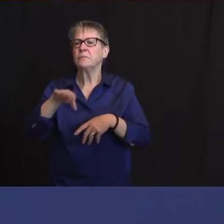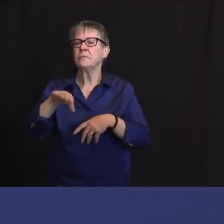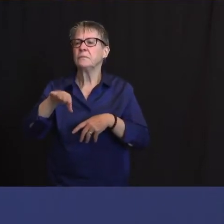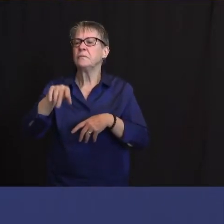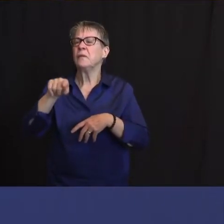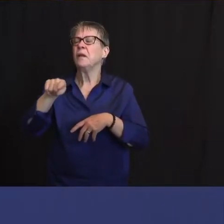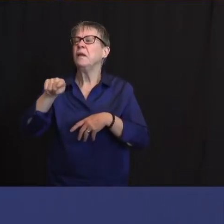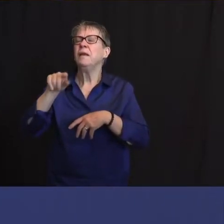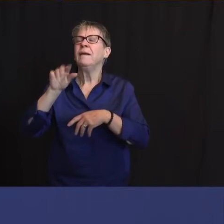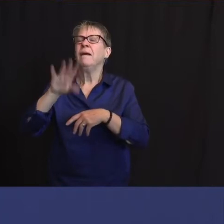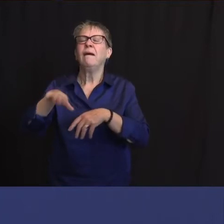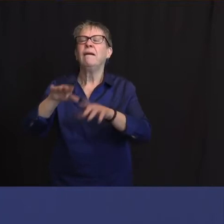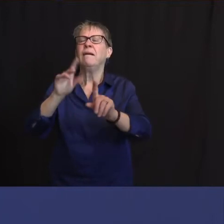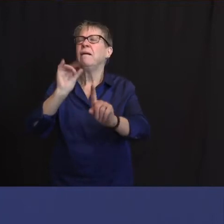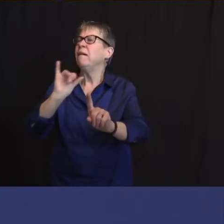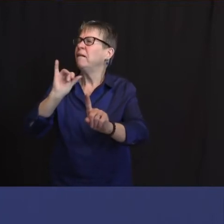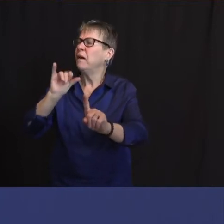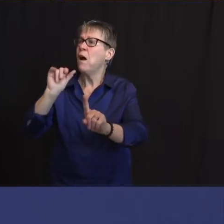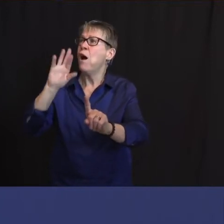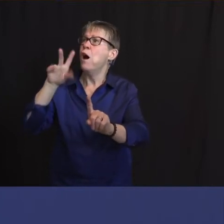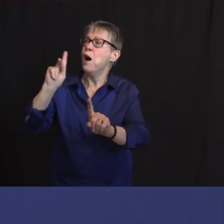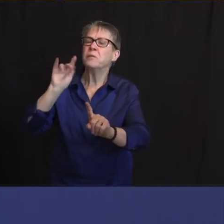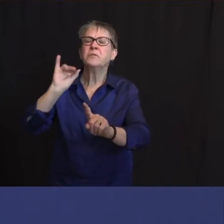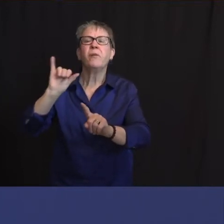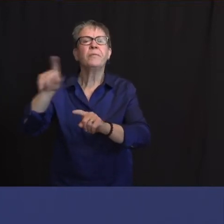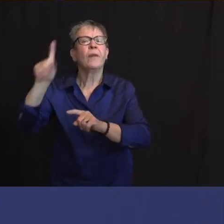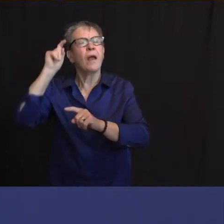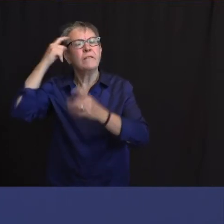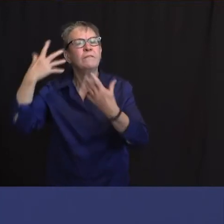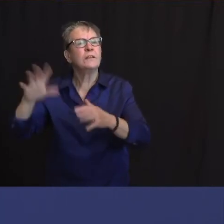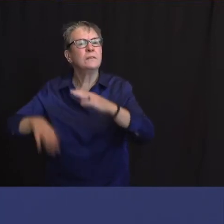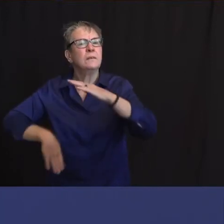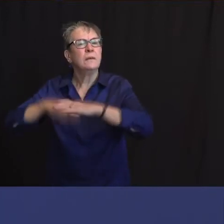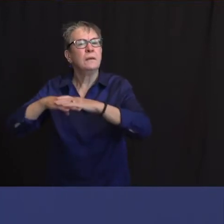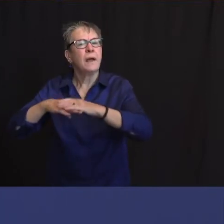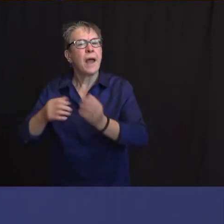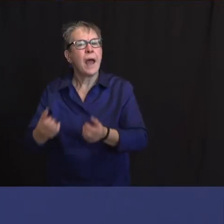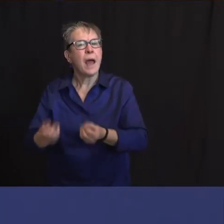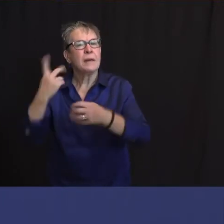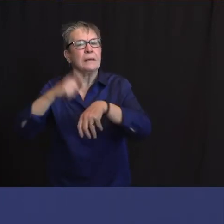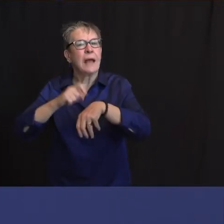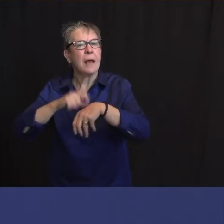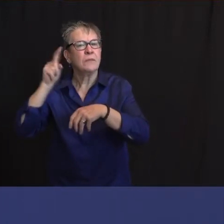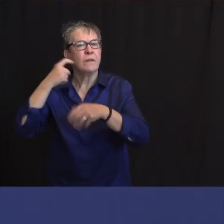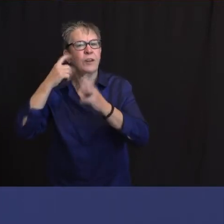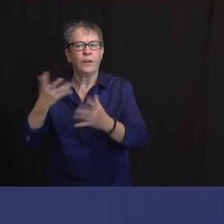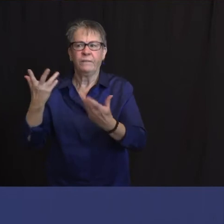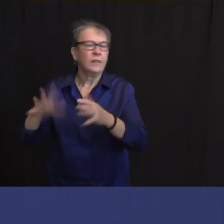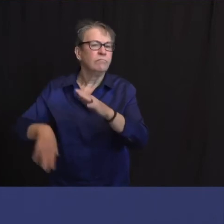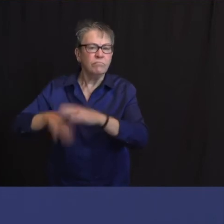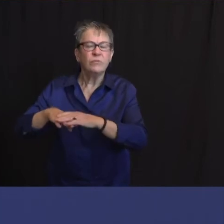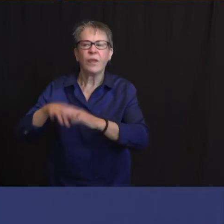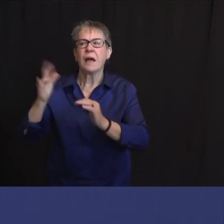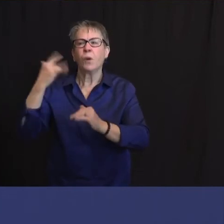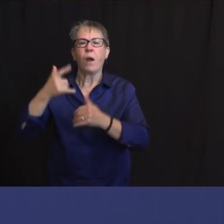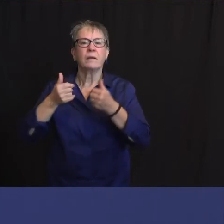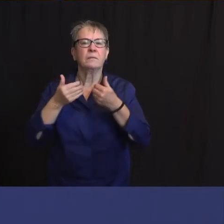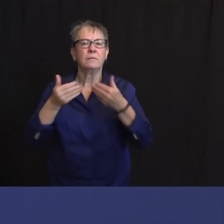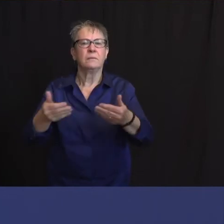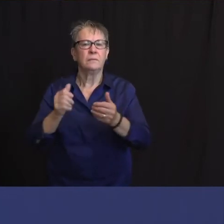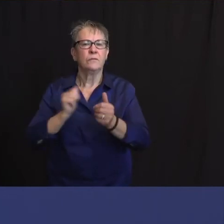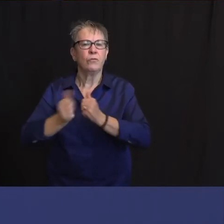Good afternoon. Governor, on the hotline, or Commissioner, is that a place where people can go who haven't been able to get their second dose scheduled and that can have